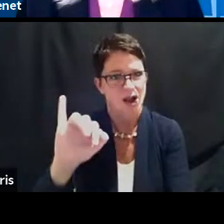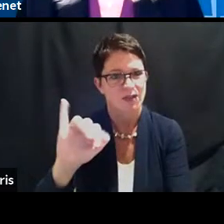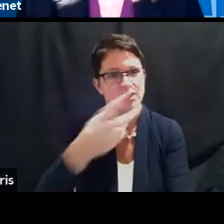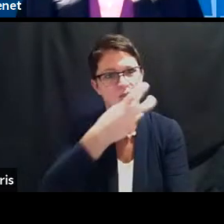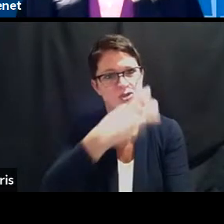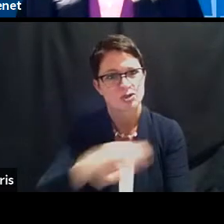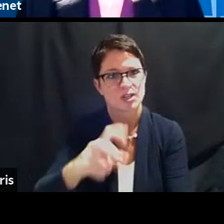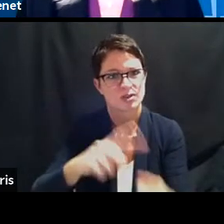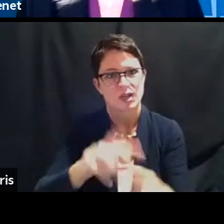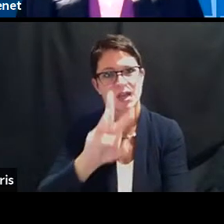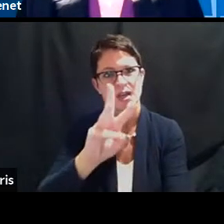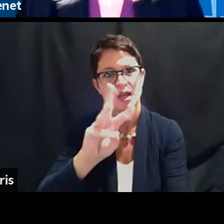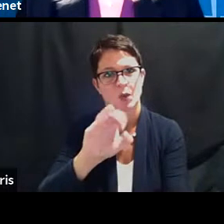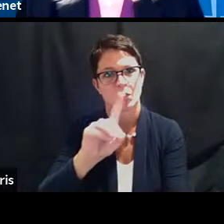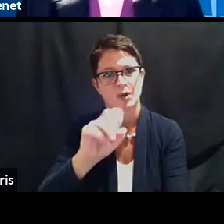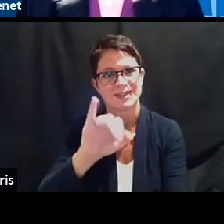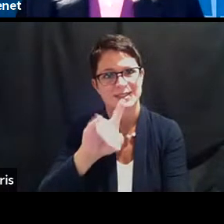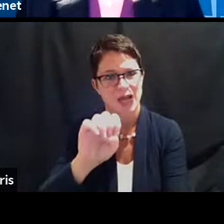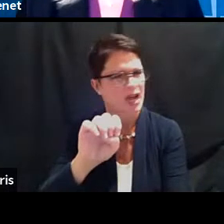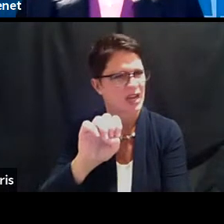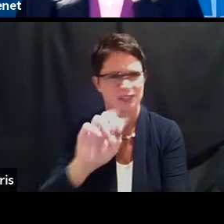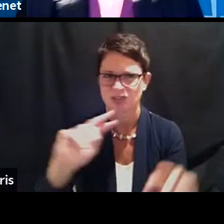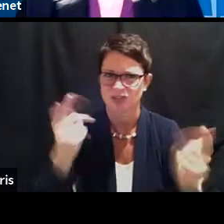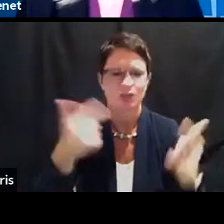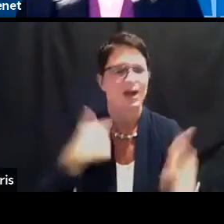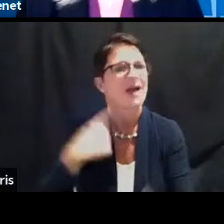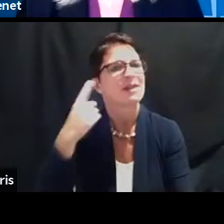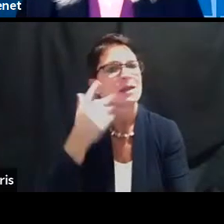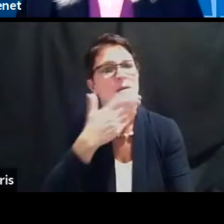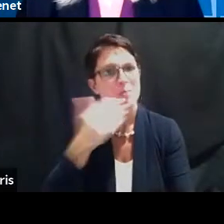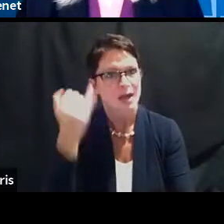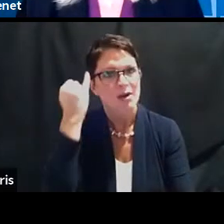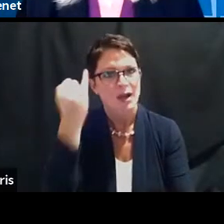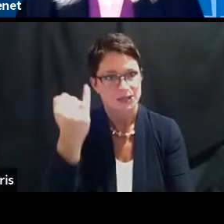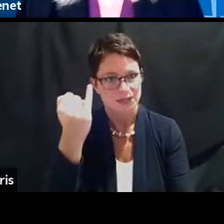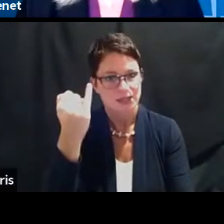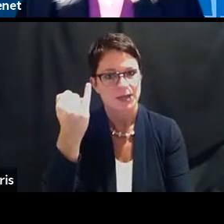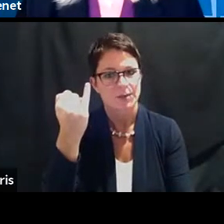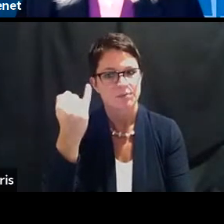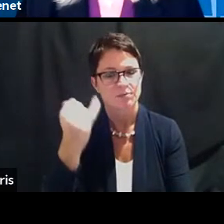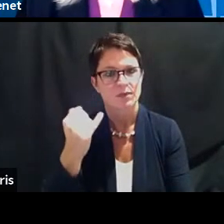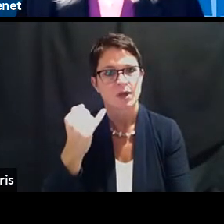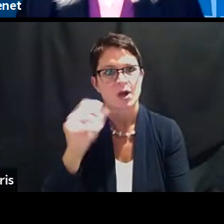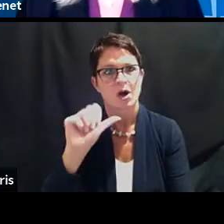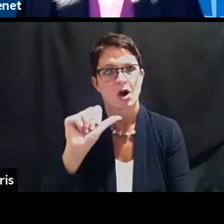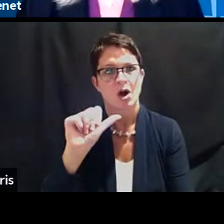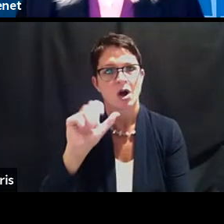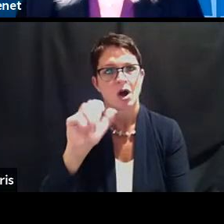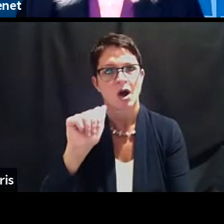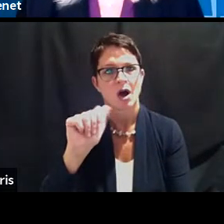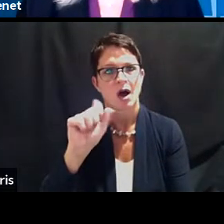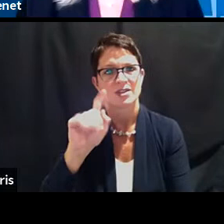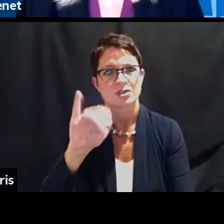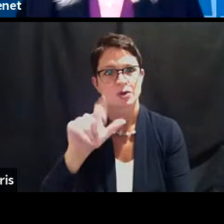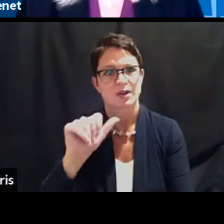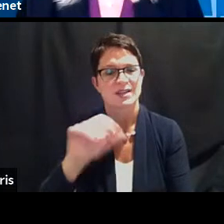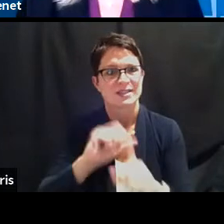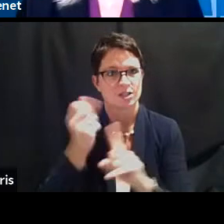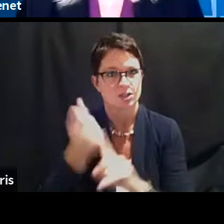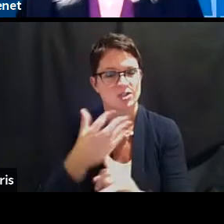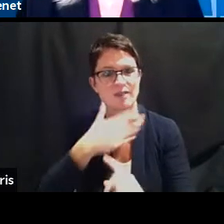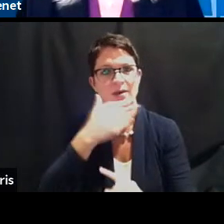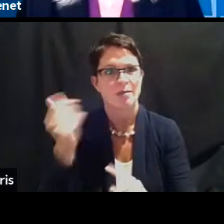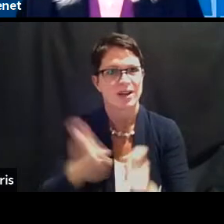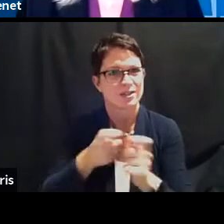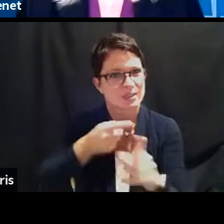Woodside. I think it's a far better idea, especially in the austerity situation we're in now, to have a better